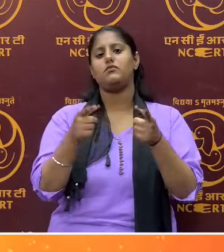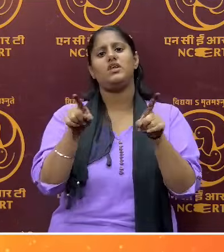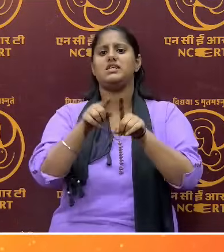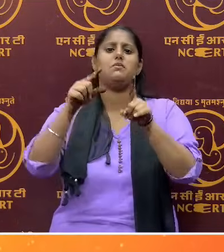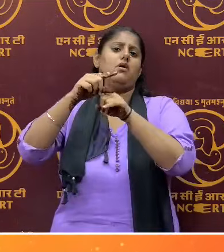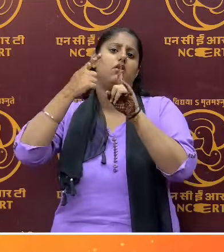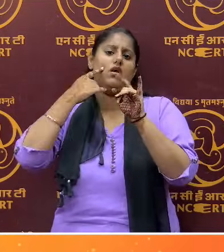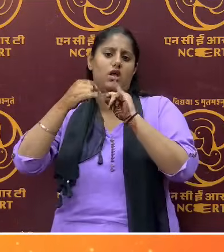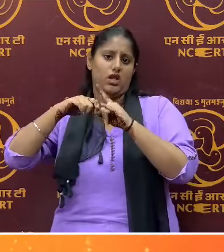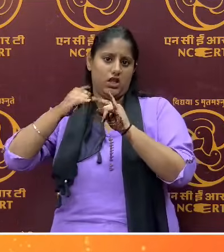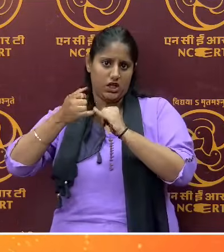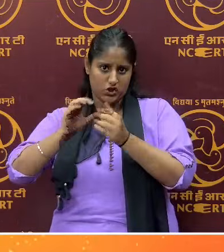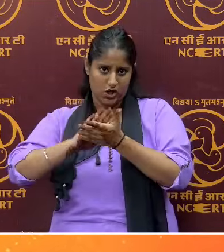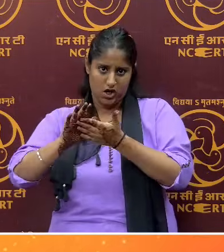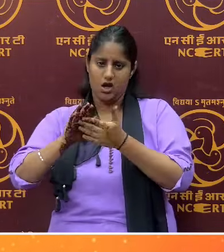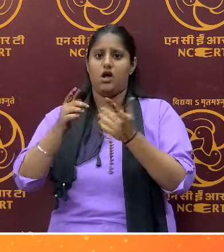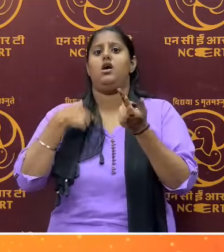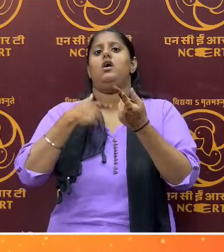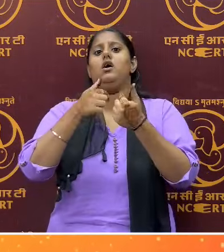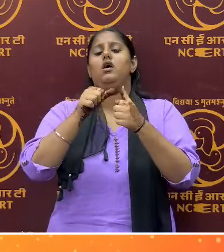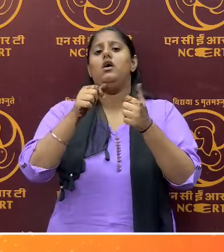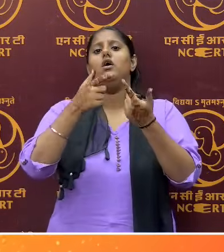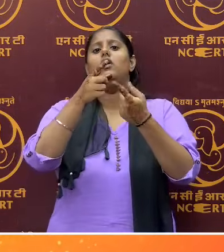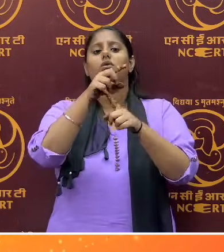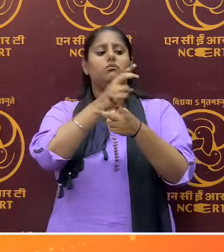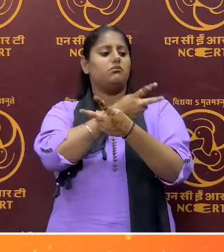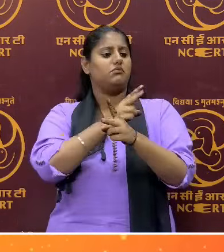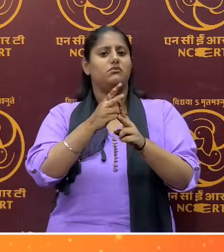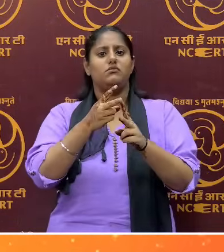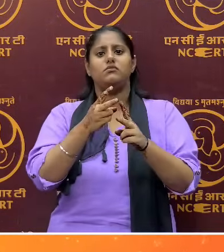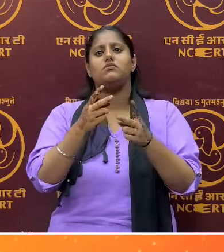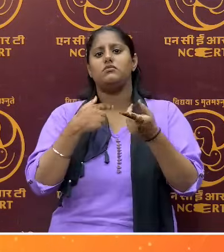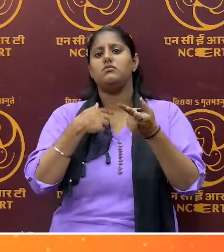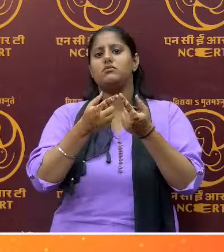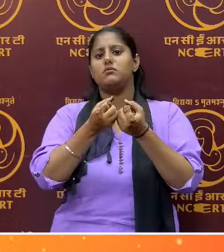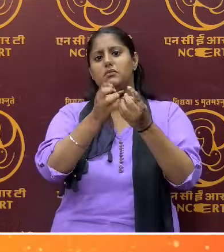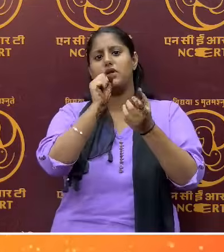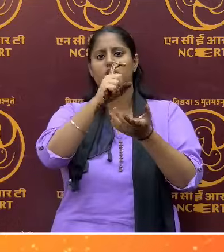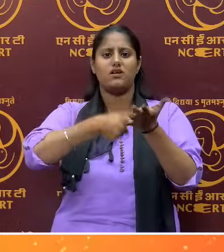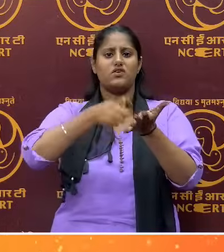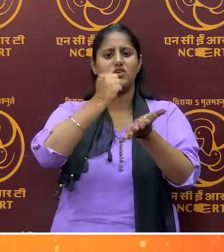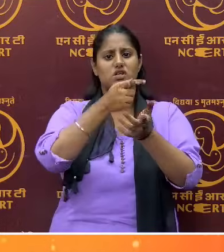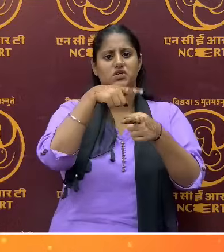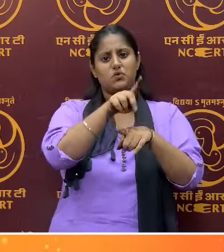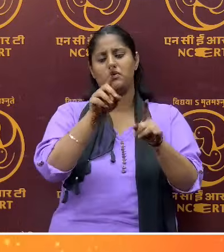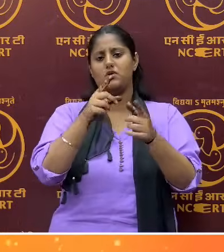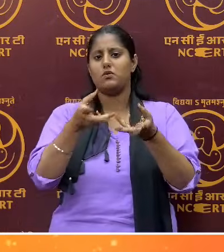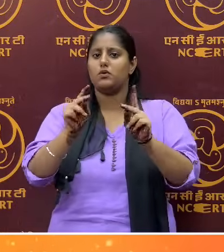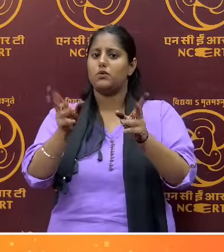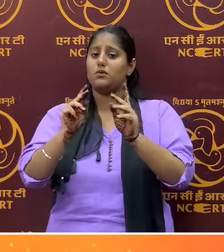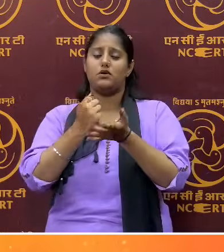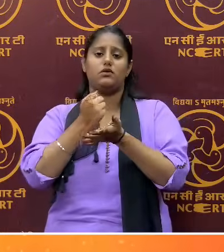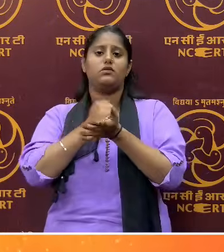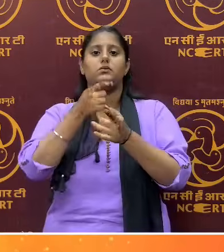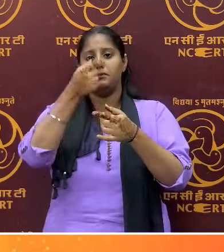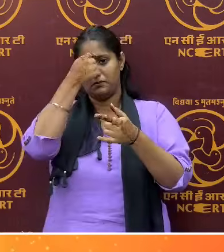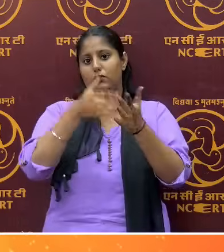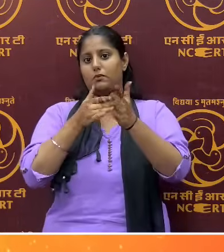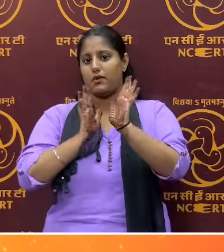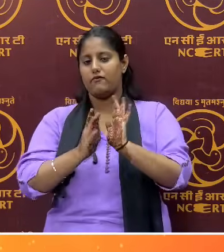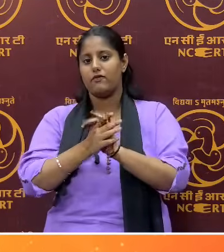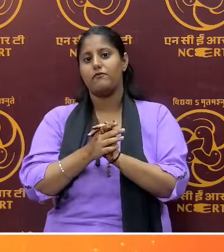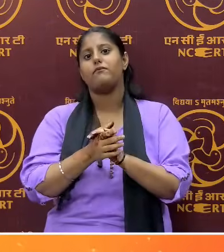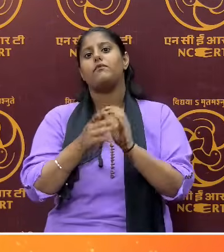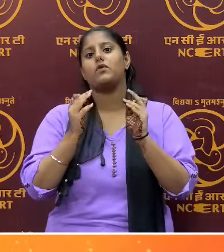you can also log in with the Meri Pehchaan. So, you do not need to register yourself again and again. Okay. Now, sir, we at